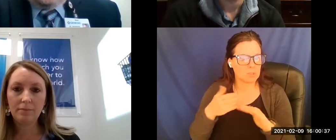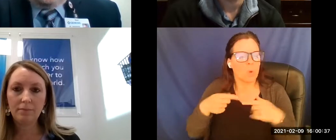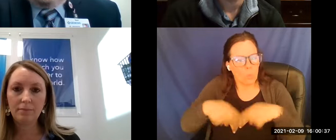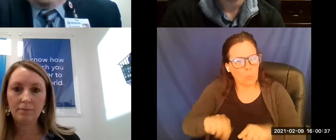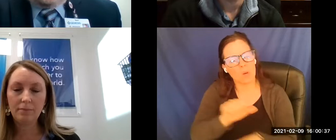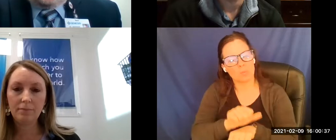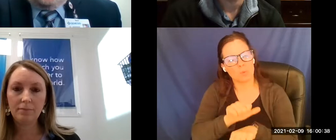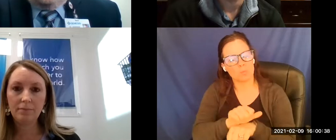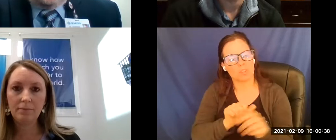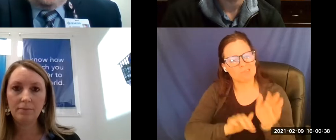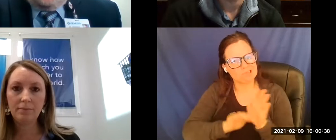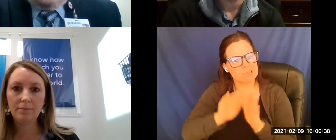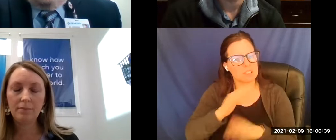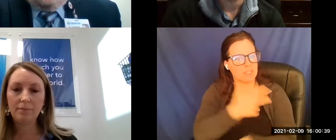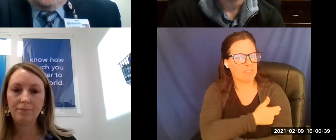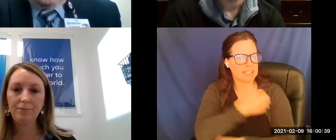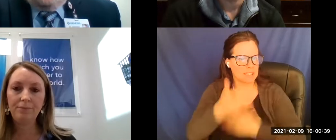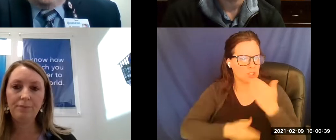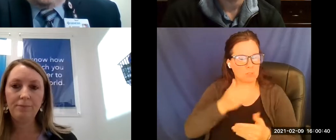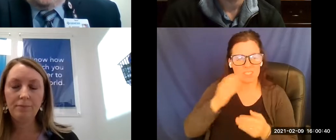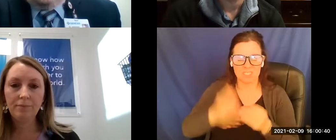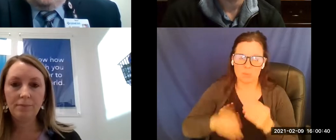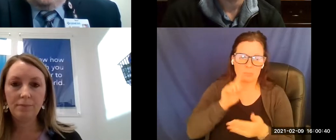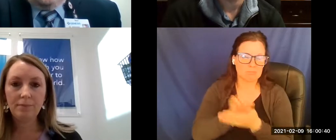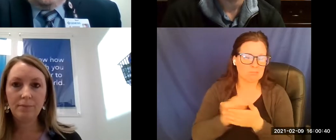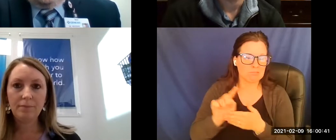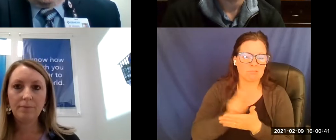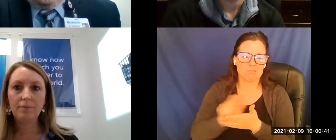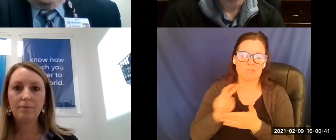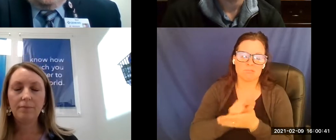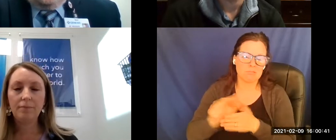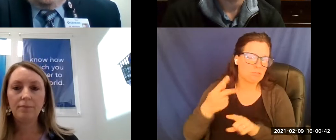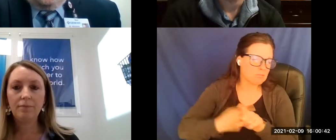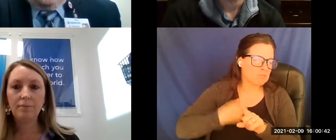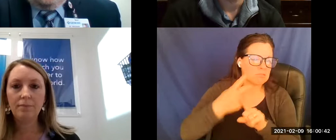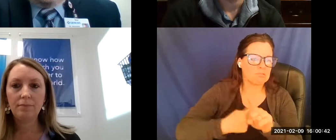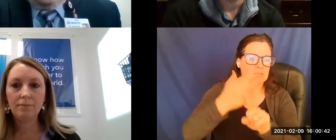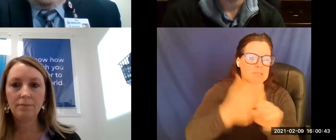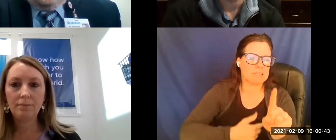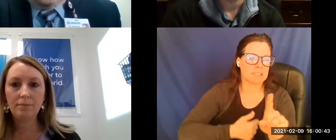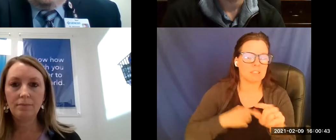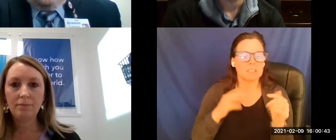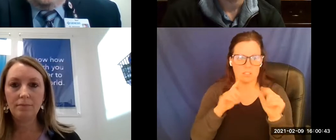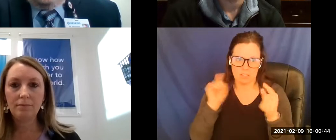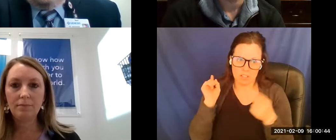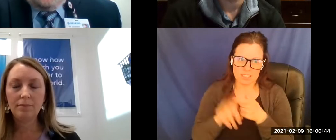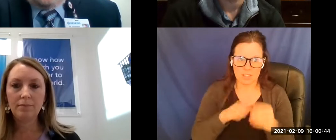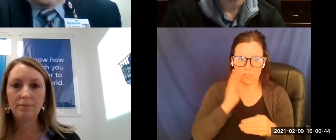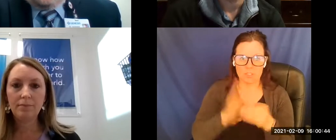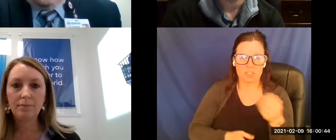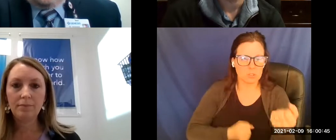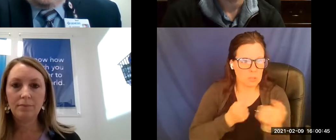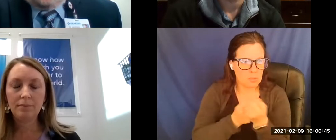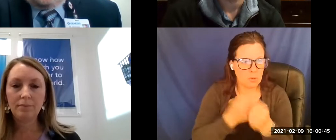the vaccination process done, which will take weeks and months to get done. So we absolutely support use of